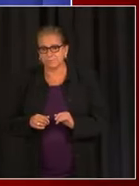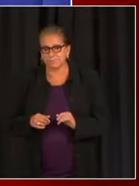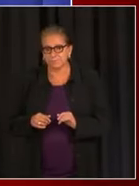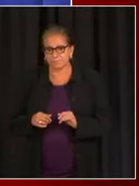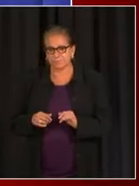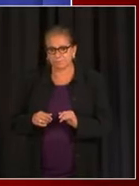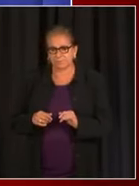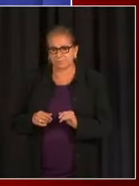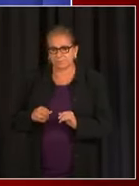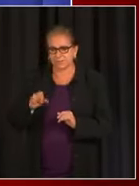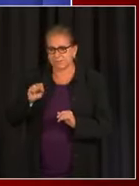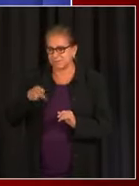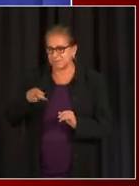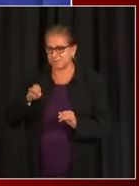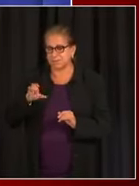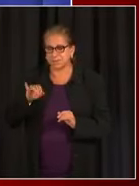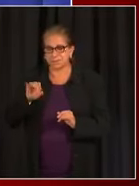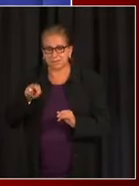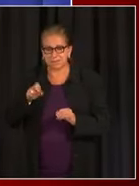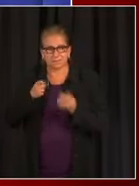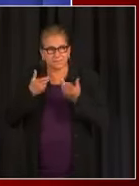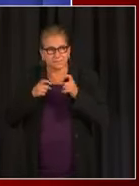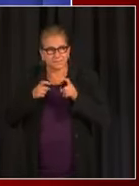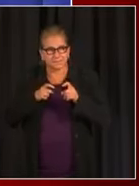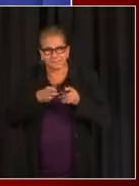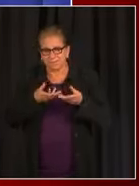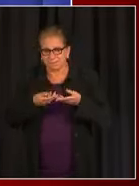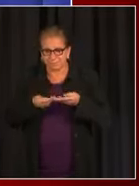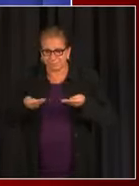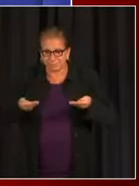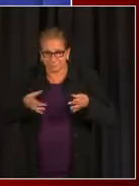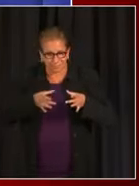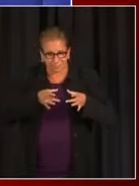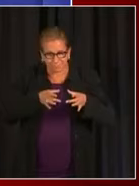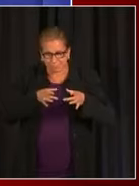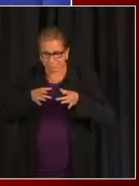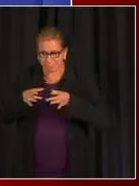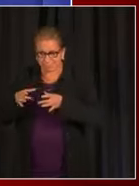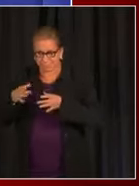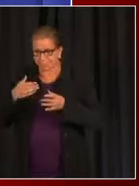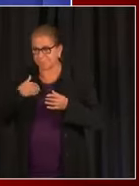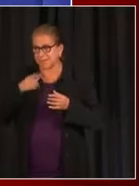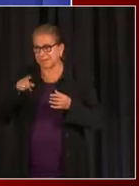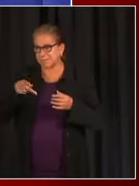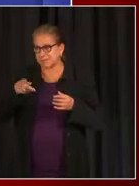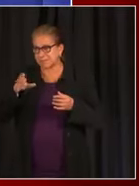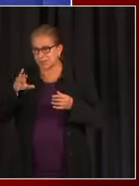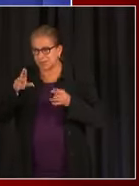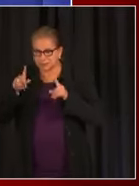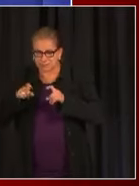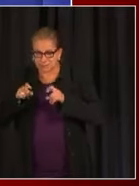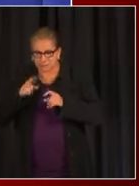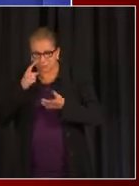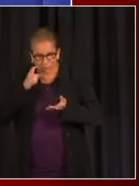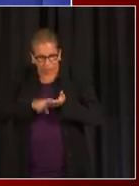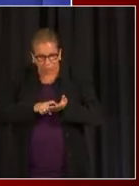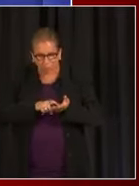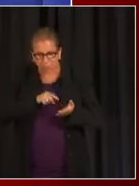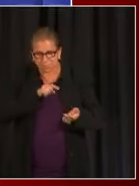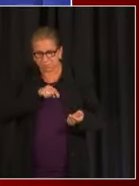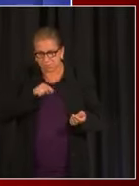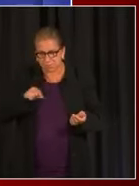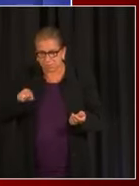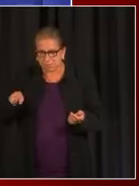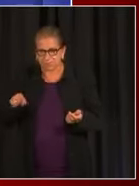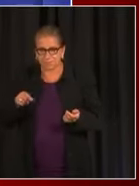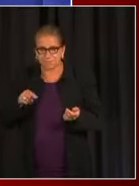to meet certain criteria. Chief among them is the PCR test can be sequenced, and a rapid antigen test cannot.